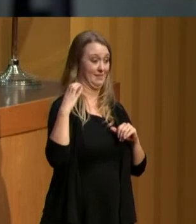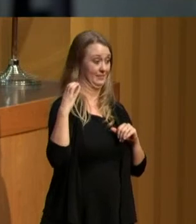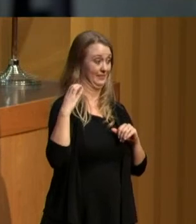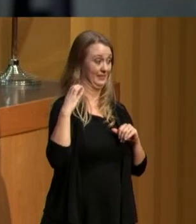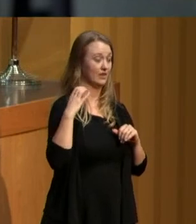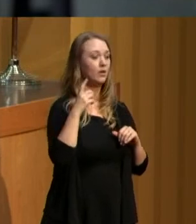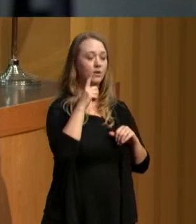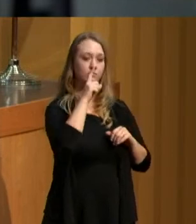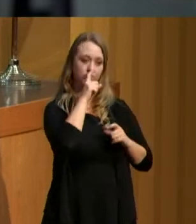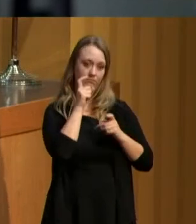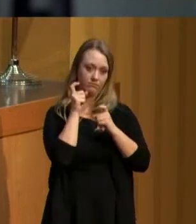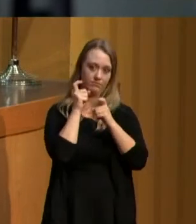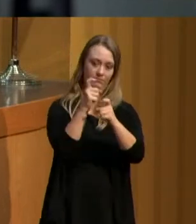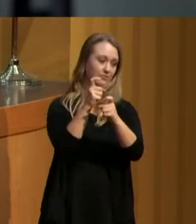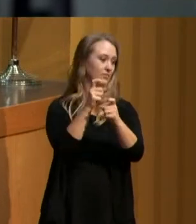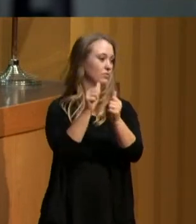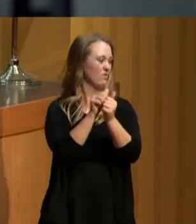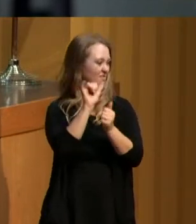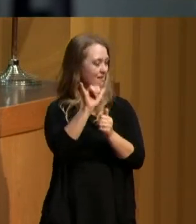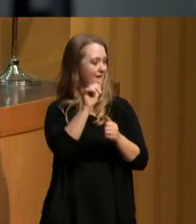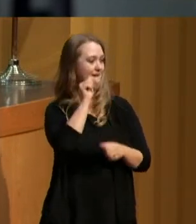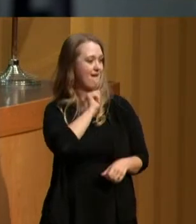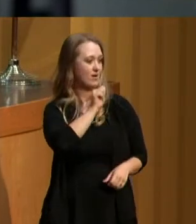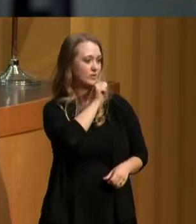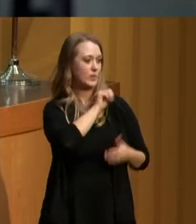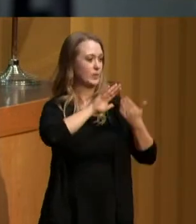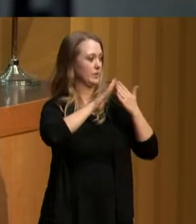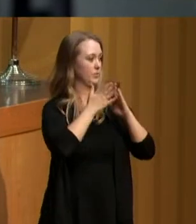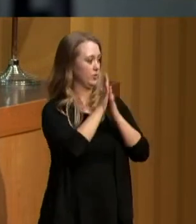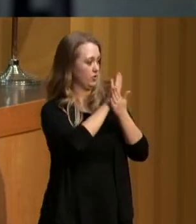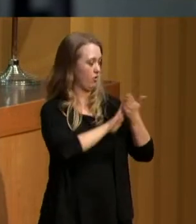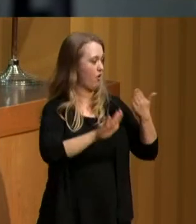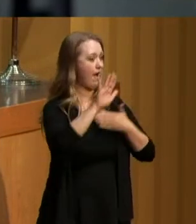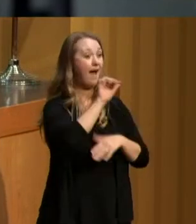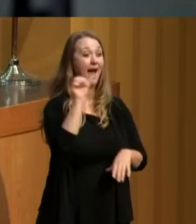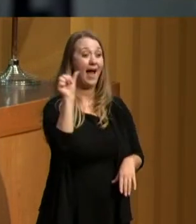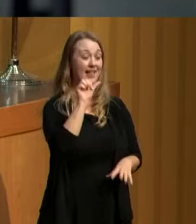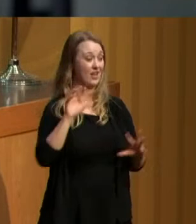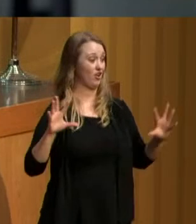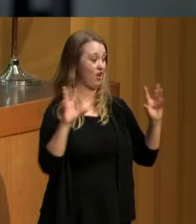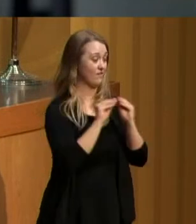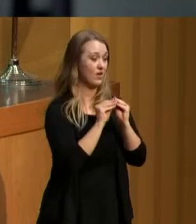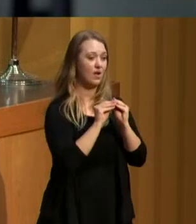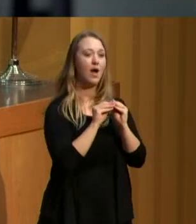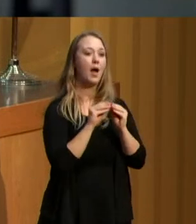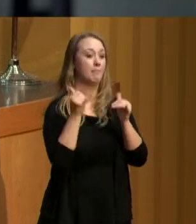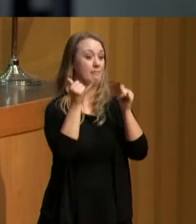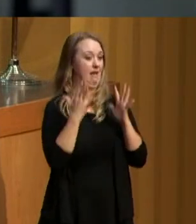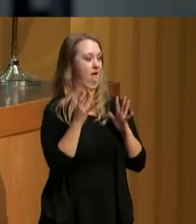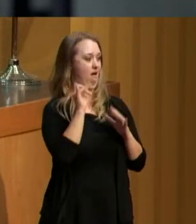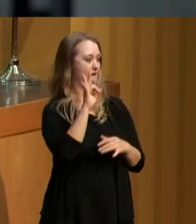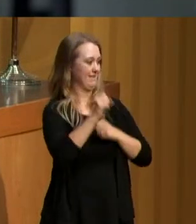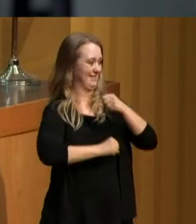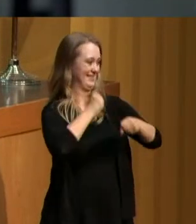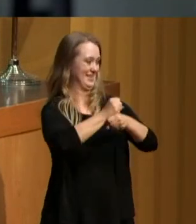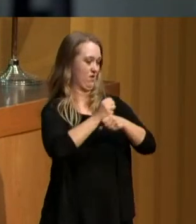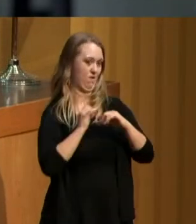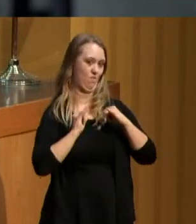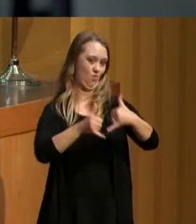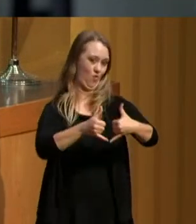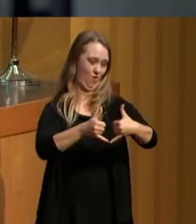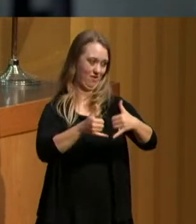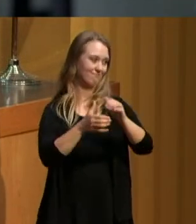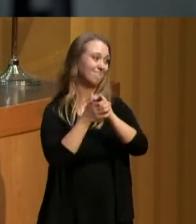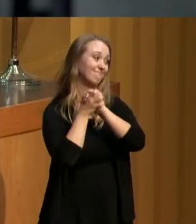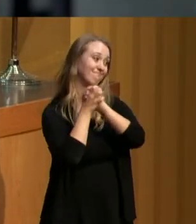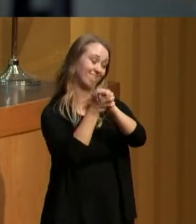highly coveted Arizona Community College Athletics Conference Co-Player of the Year Award. Congratulations to her,